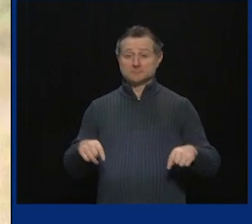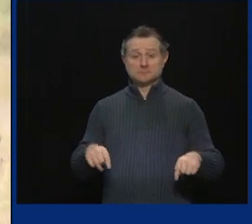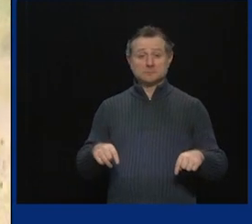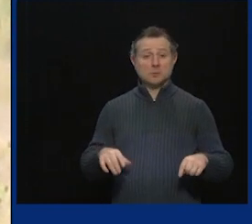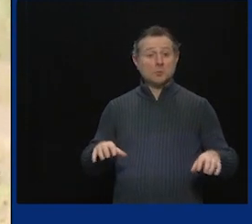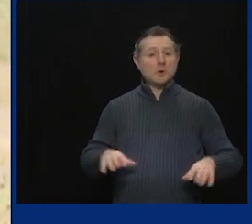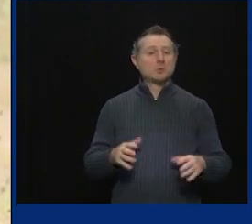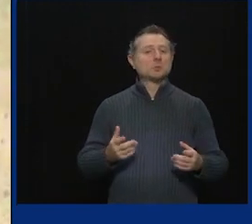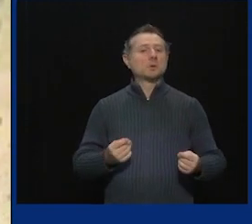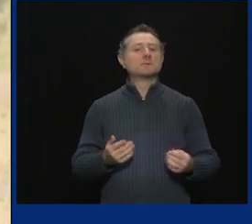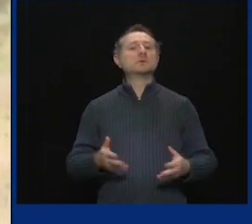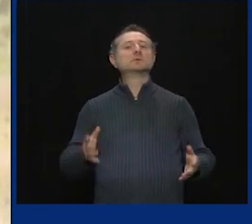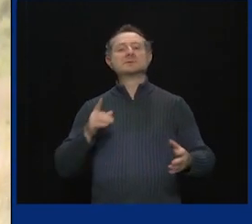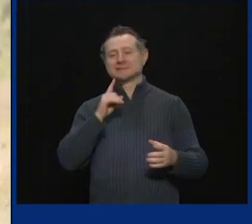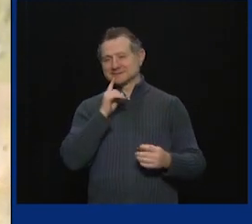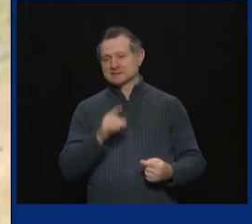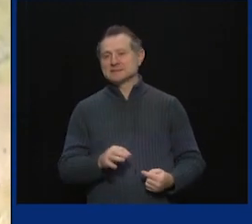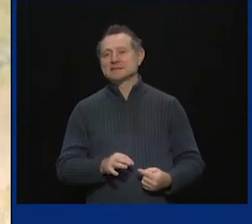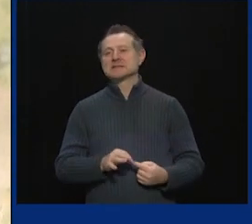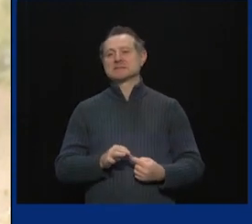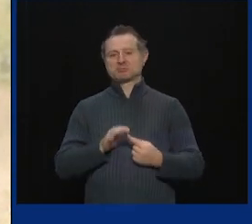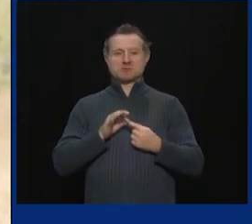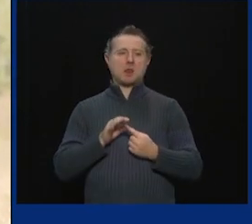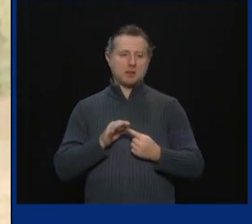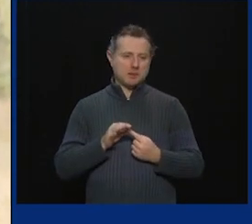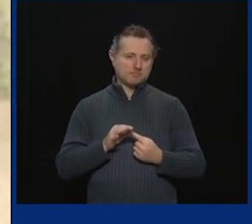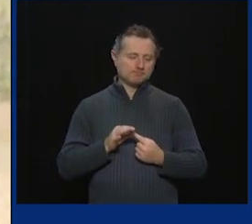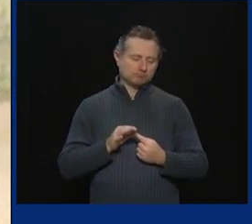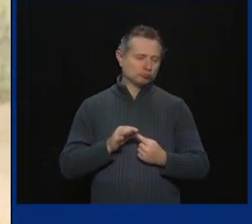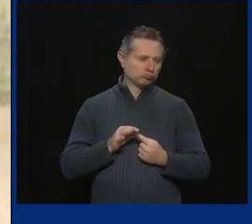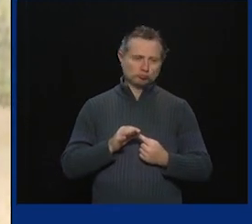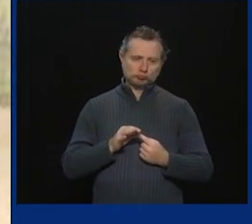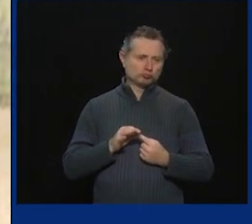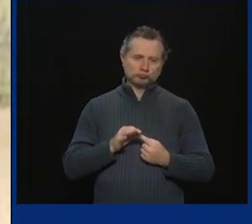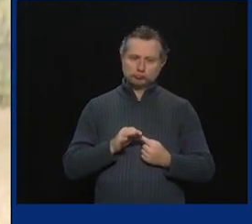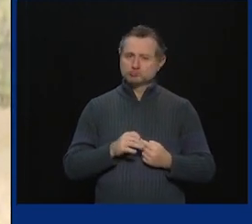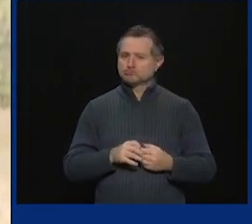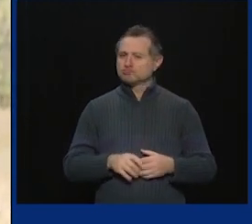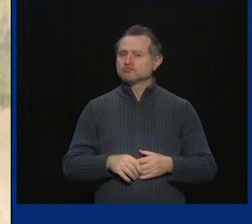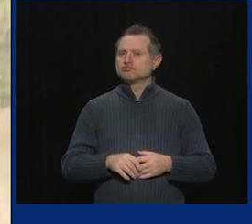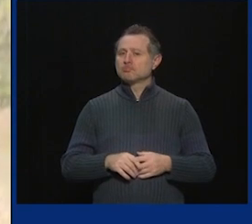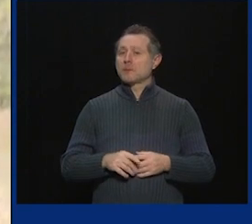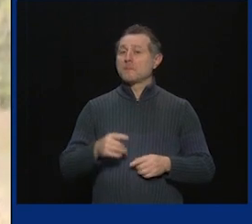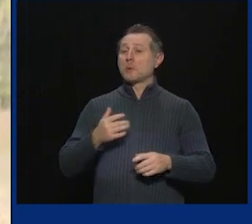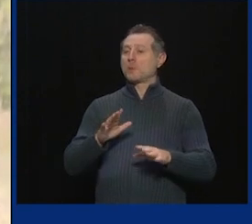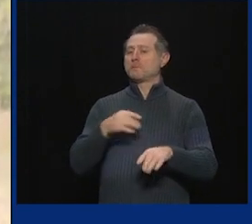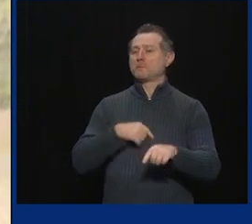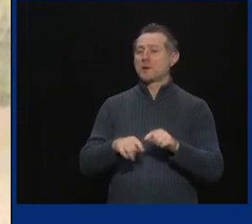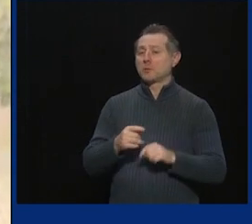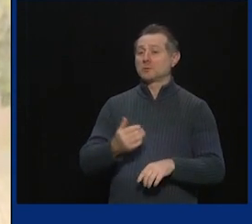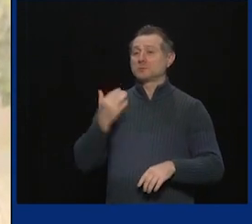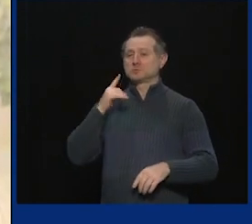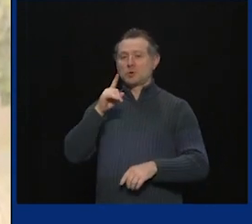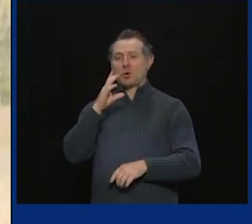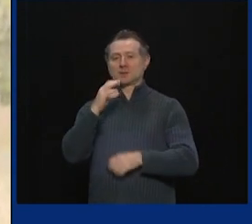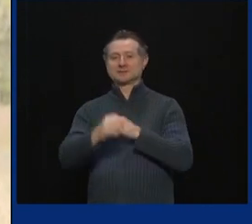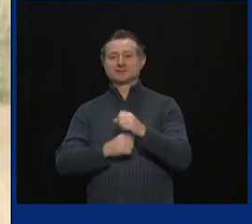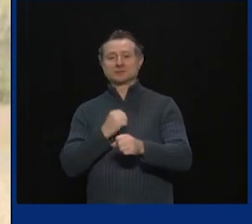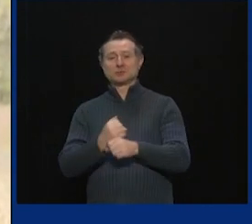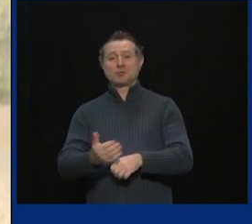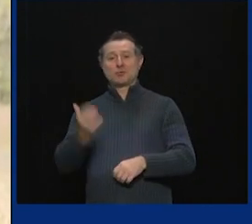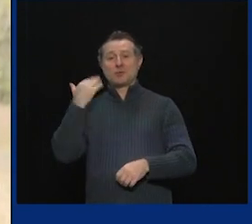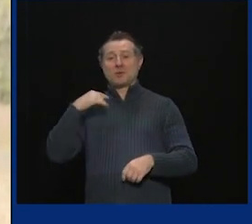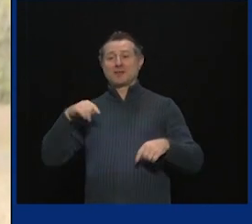special. If you go back over 100 years ago, in this area is where